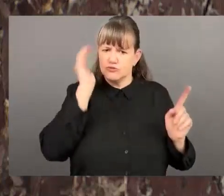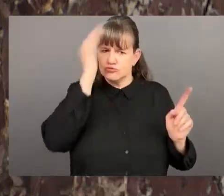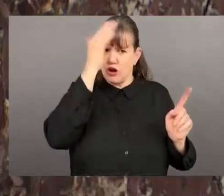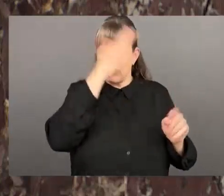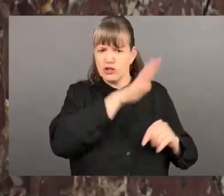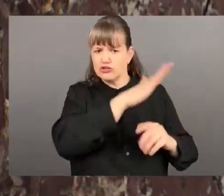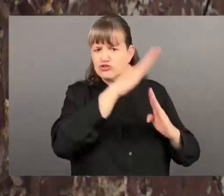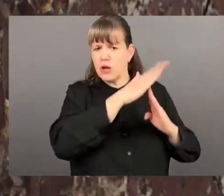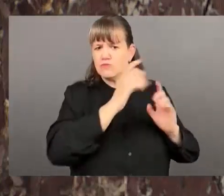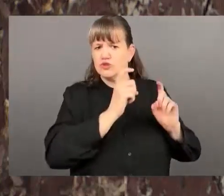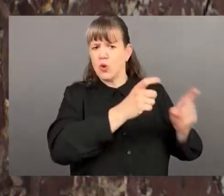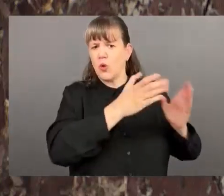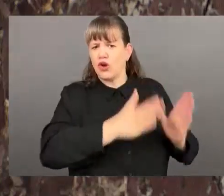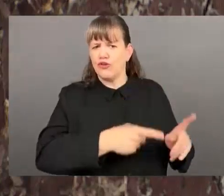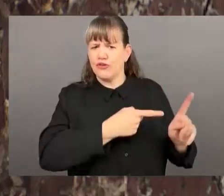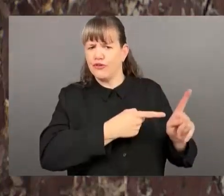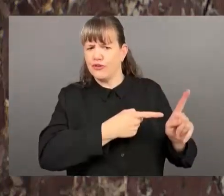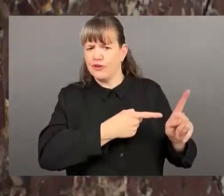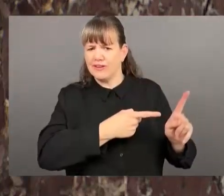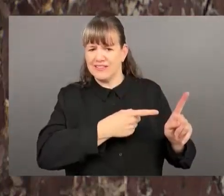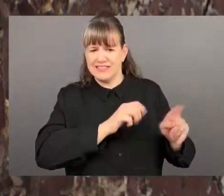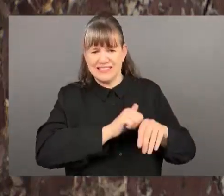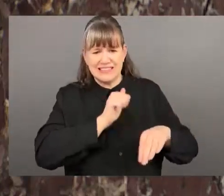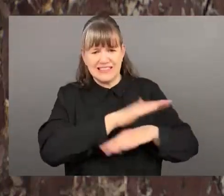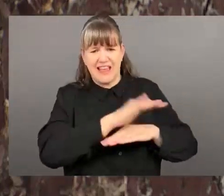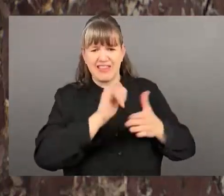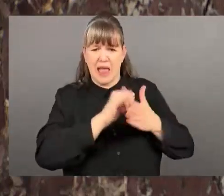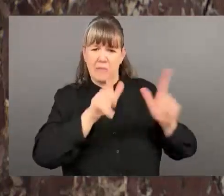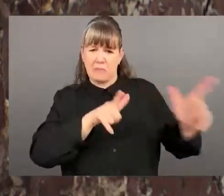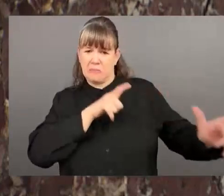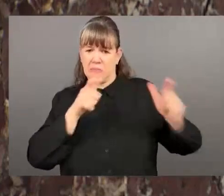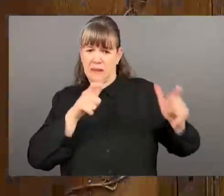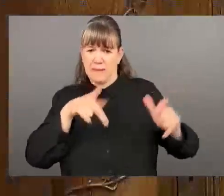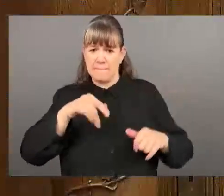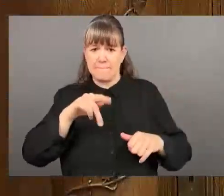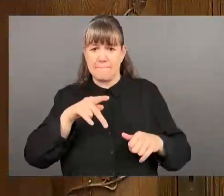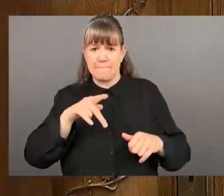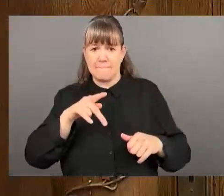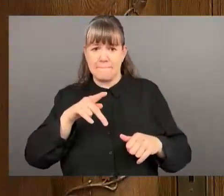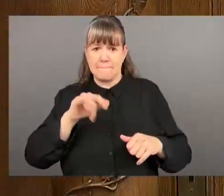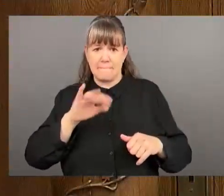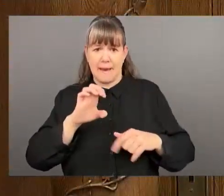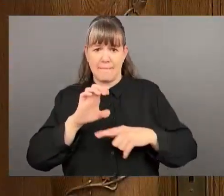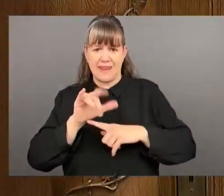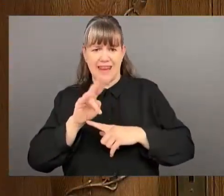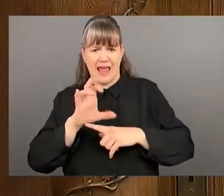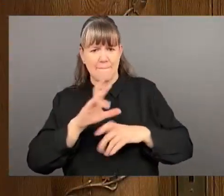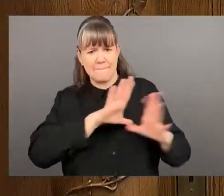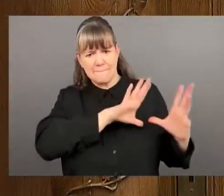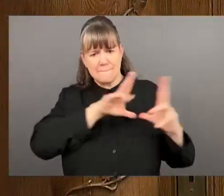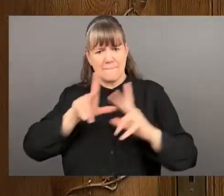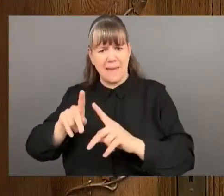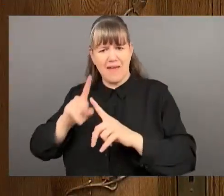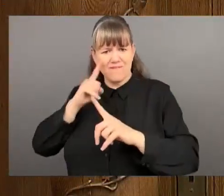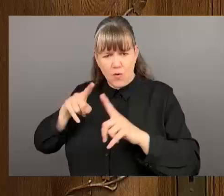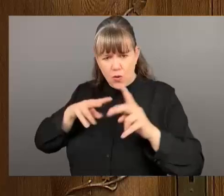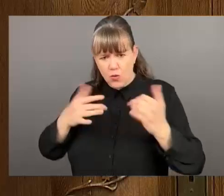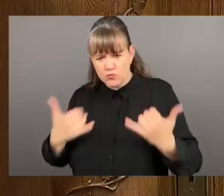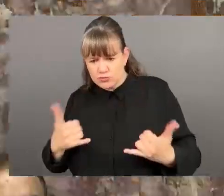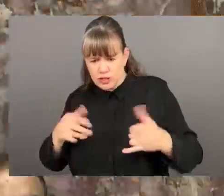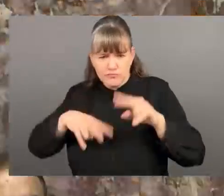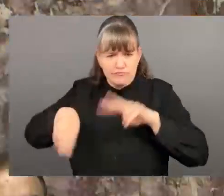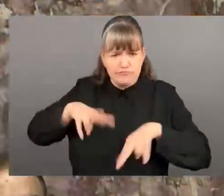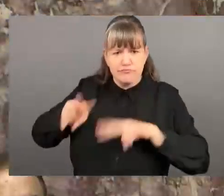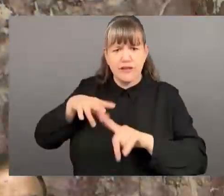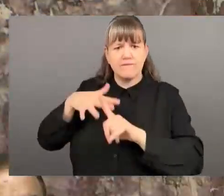pipeline back for a modern environmental assessment? Minister of Energy. Well, thank you. And the member knows that